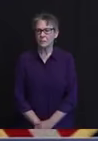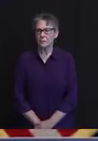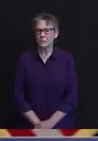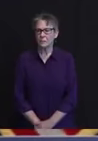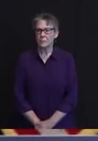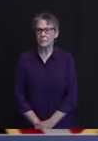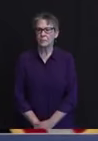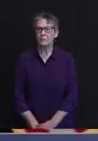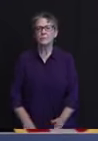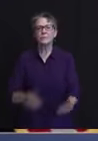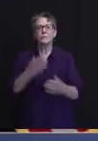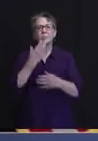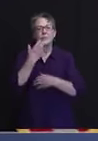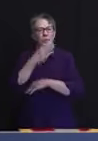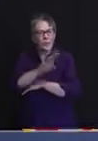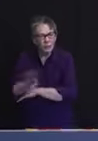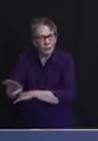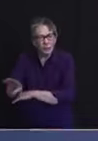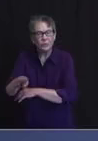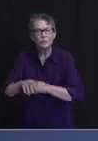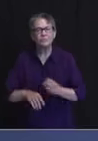Good afternoon. I